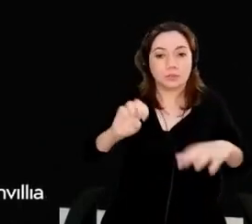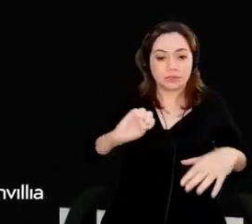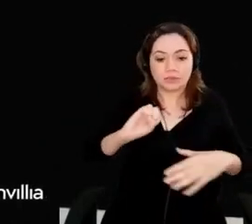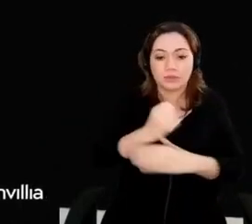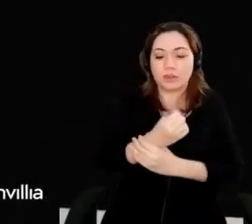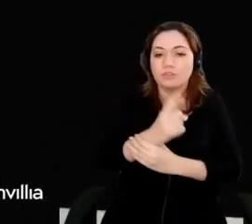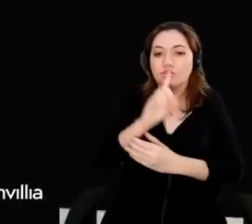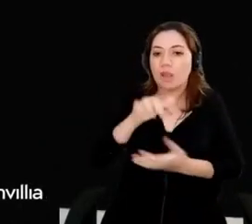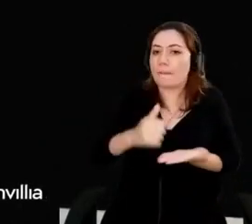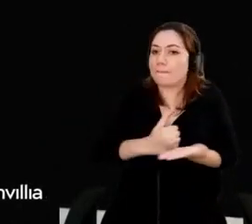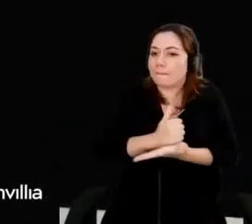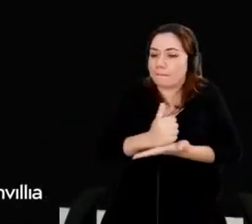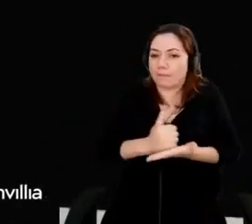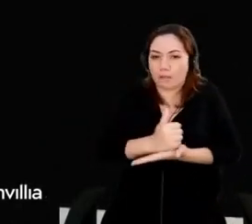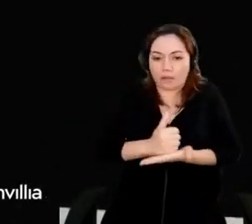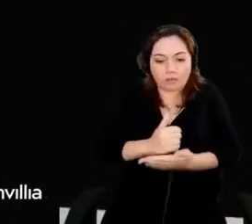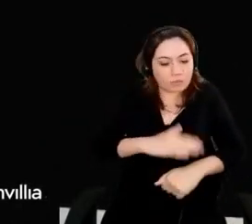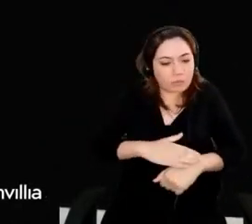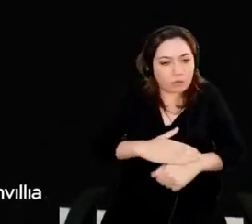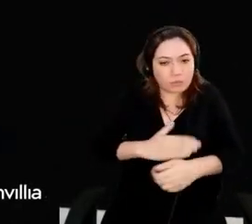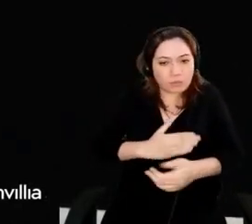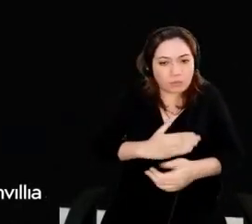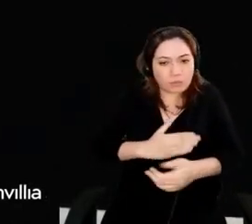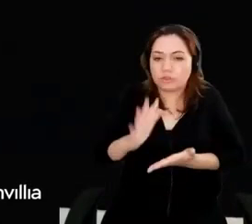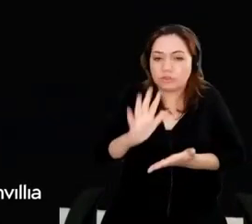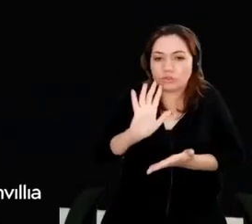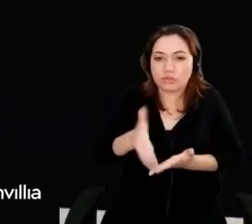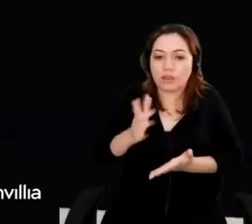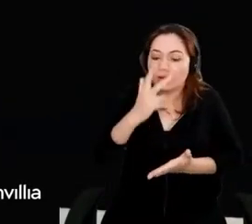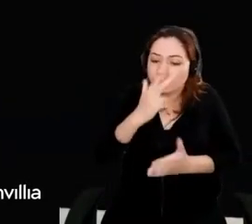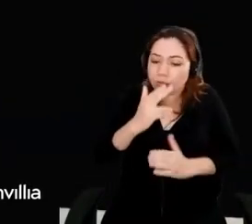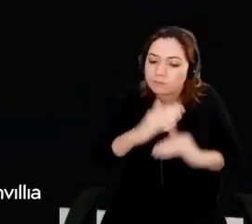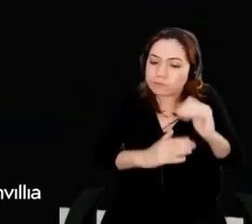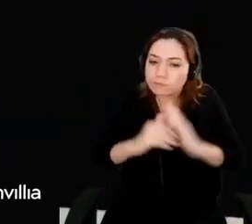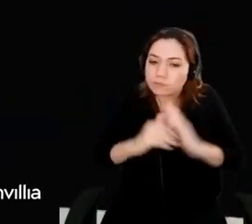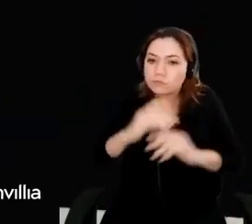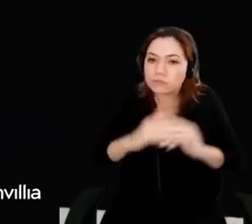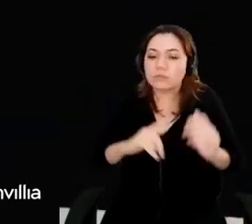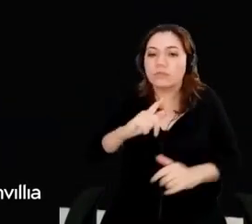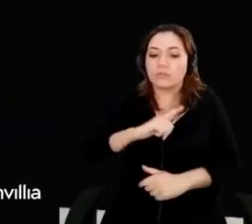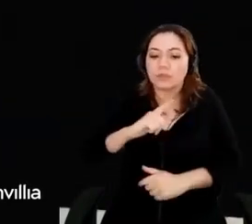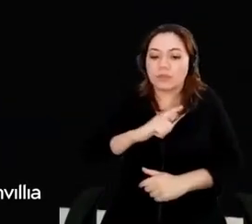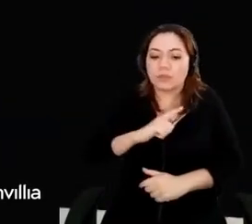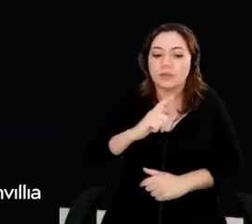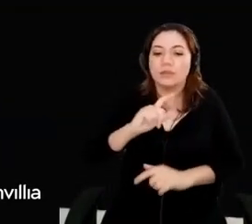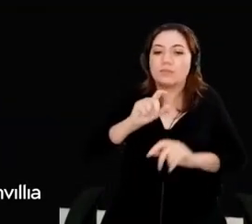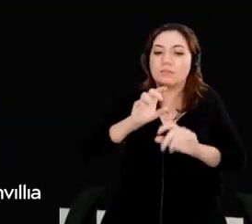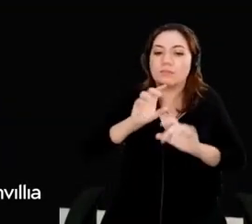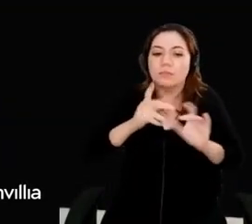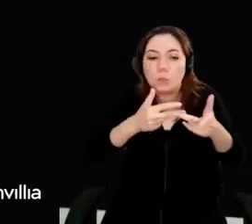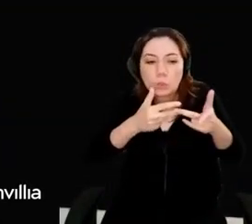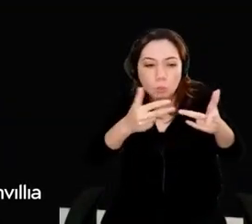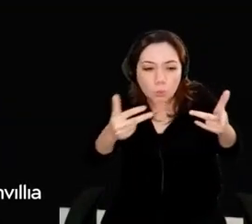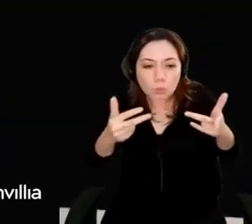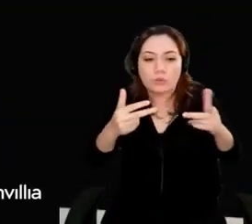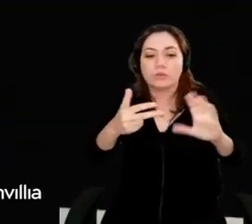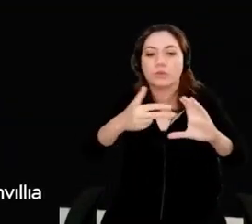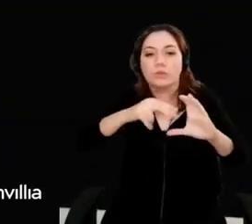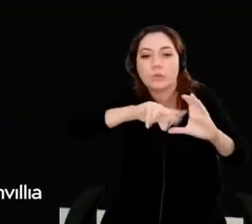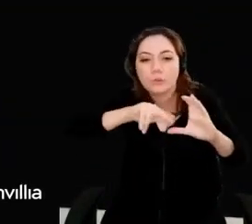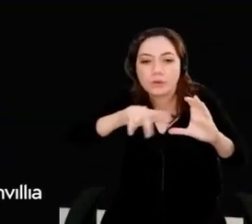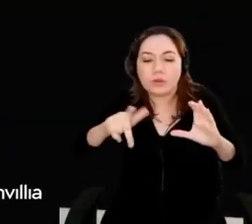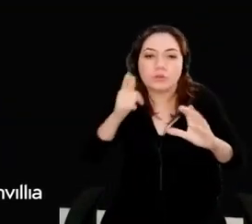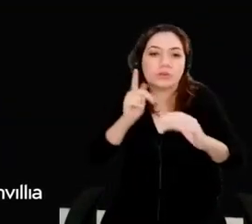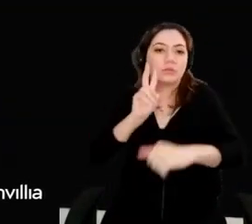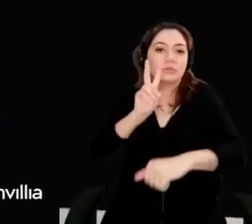this constrained alignment, how we air gap components to protect your data.